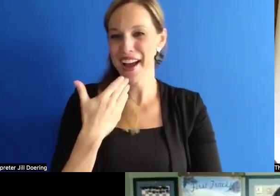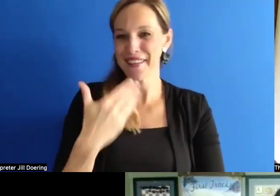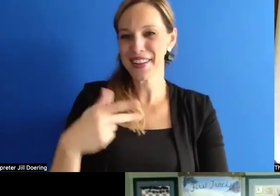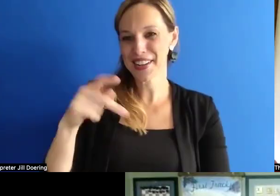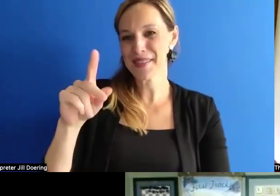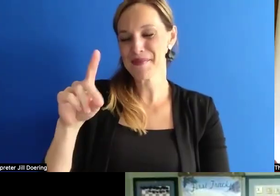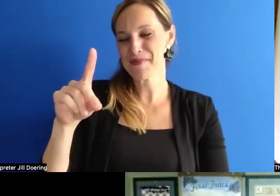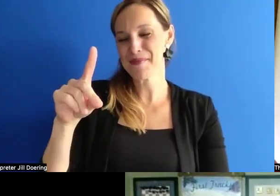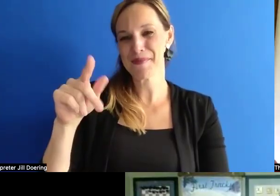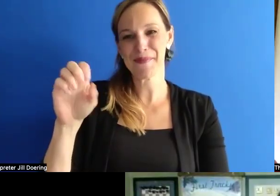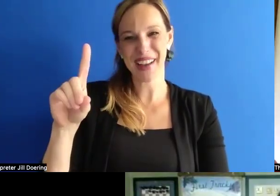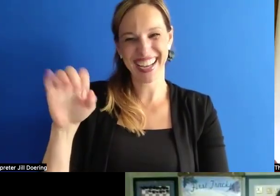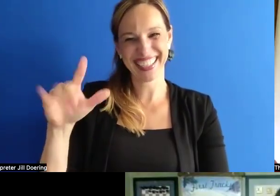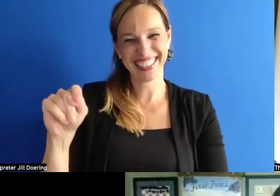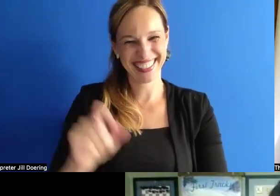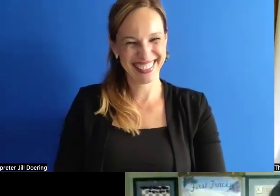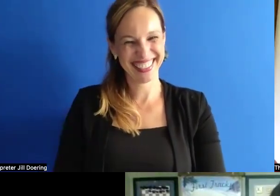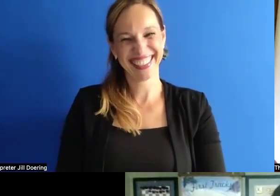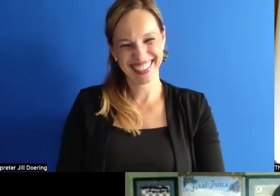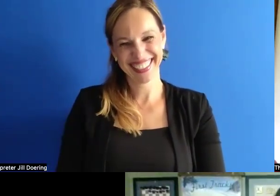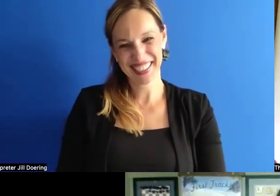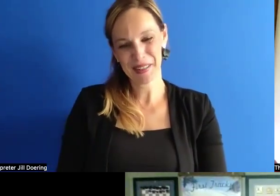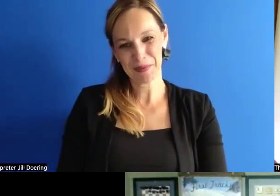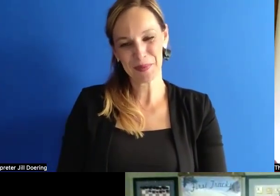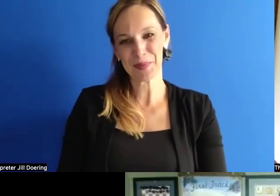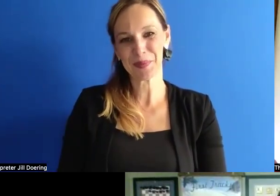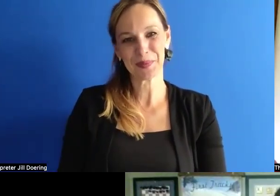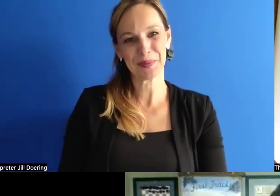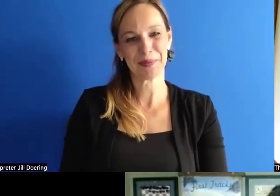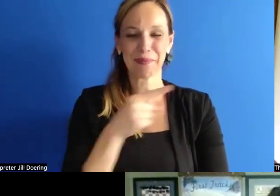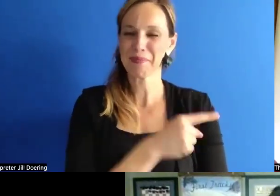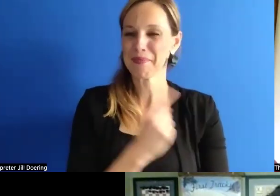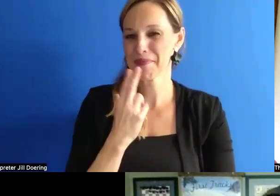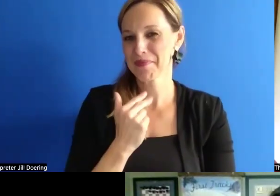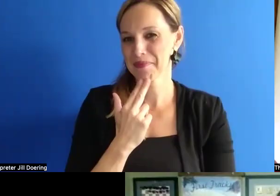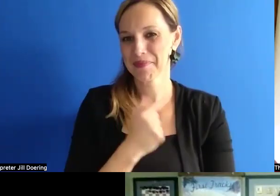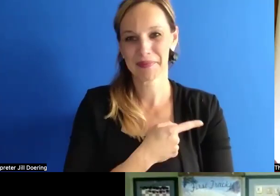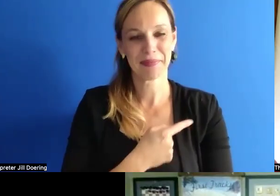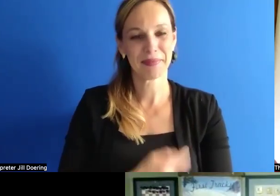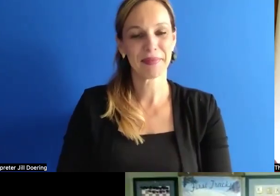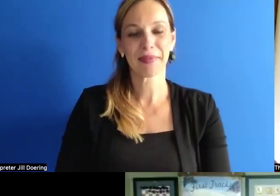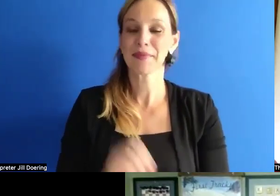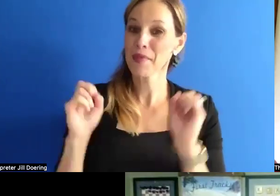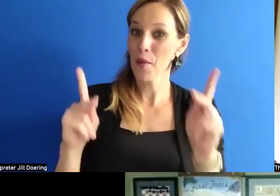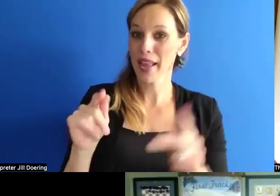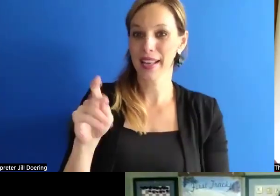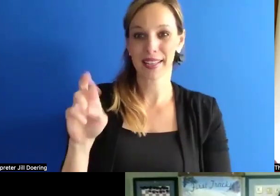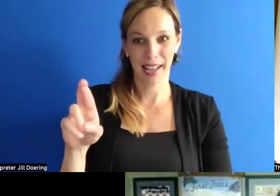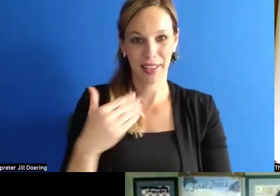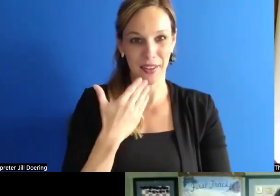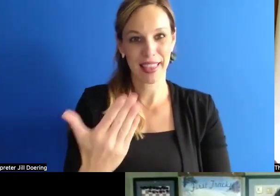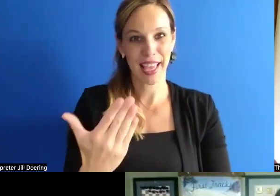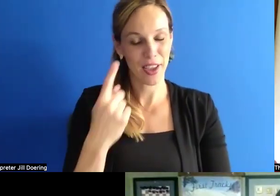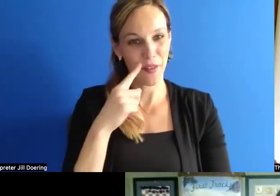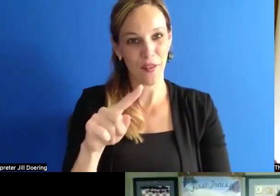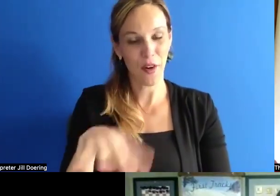Bye. Yes. Good podcast. You could go on about, okay, well, Taylor, thank you for